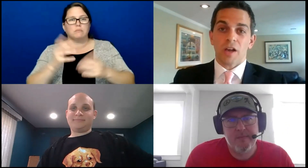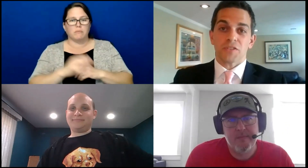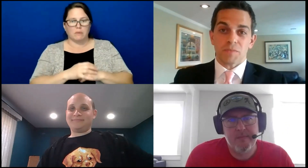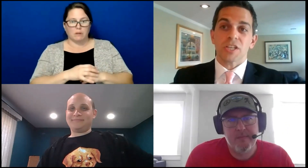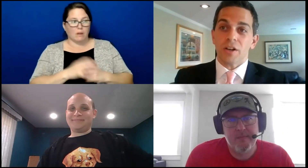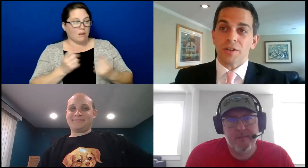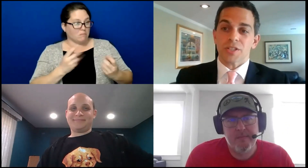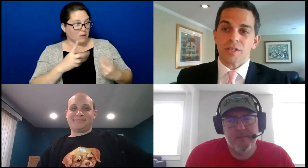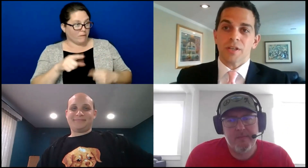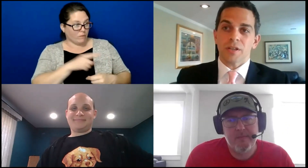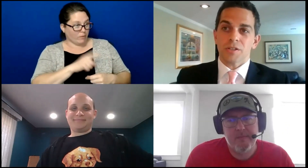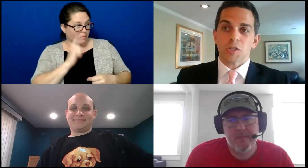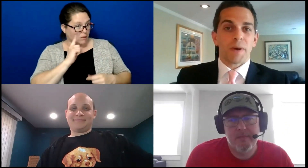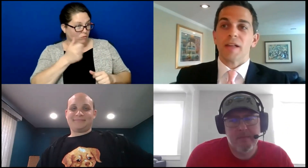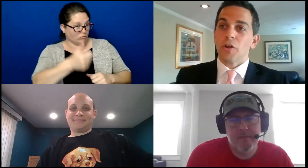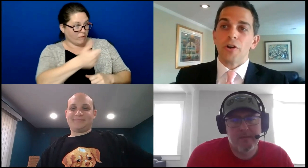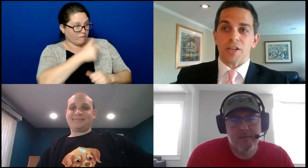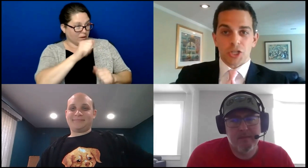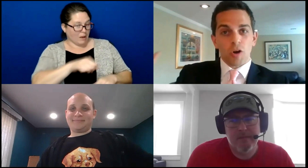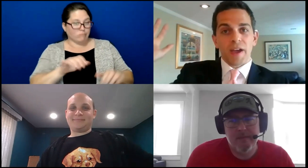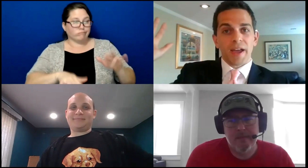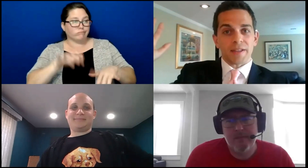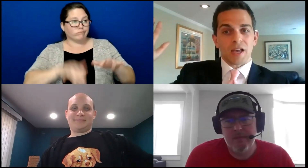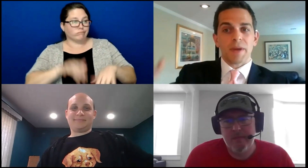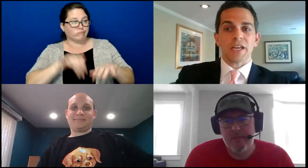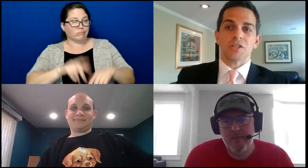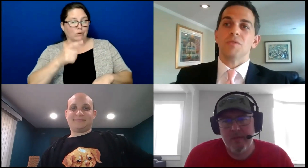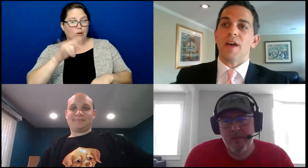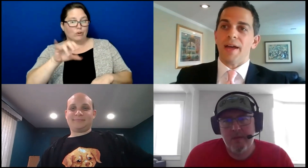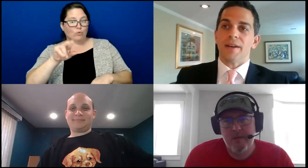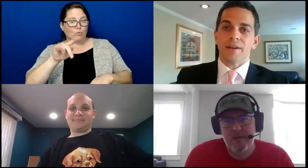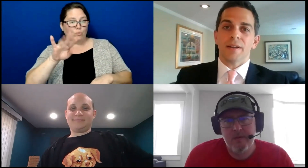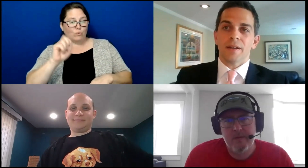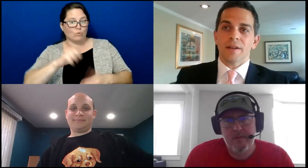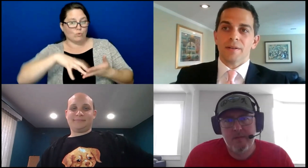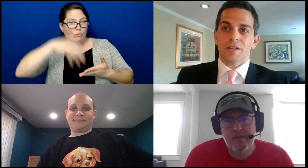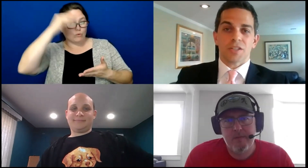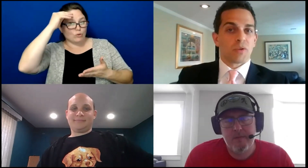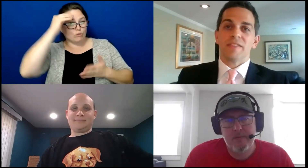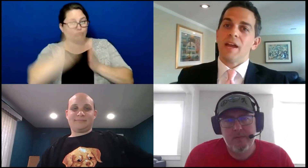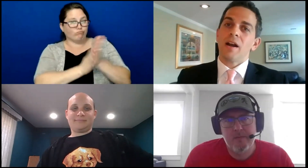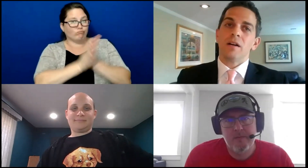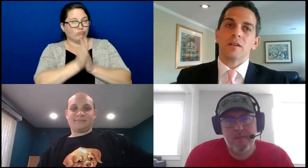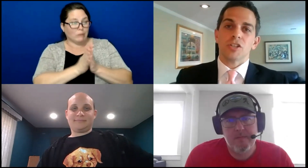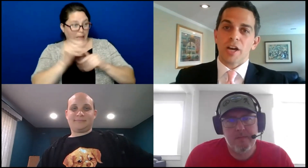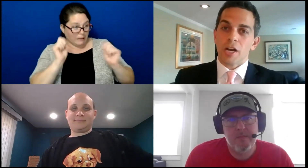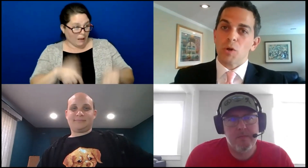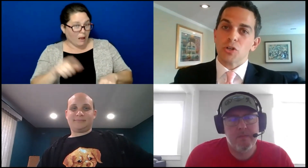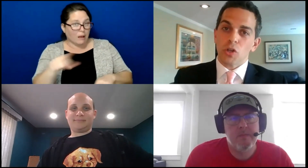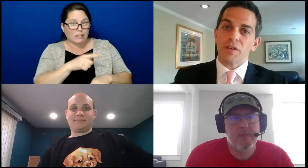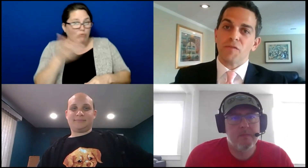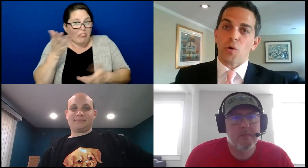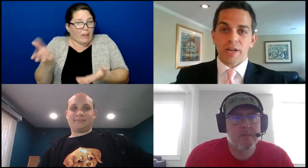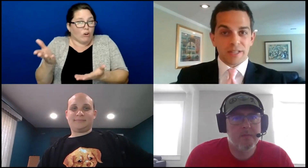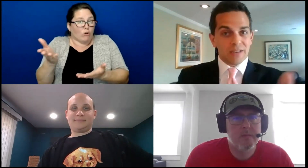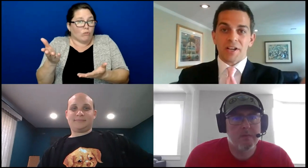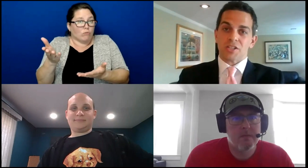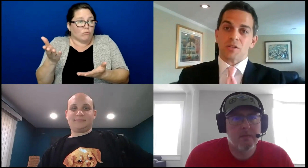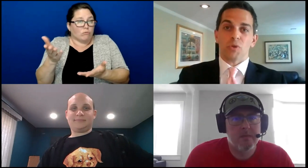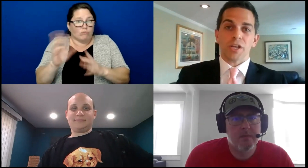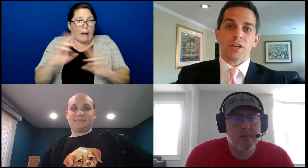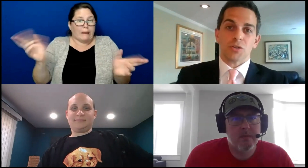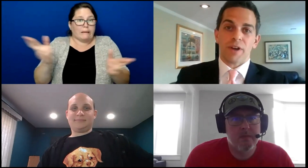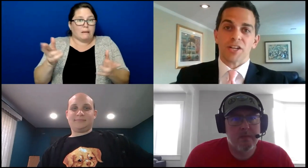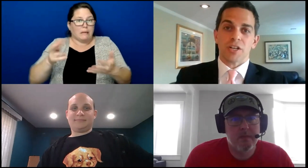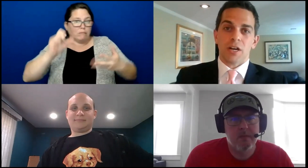teach themselves some skills just by learning? Show of hands. How many could do that? because it's right there. You just got to know what you're looking for. He's giving